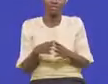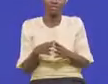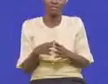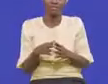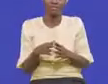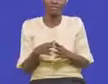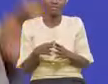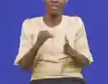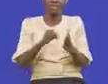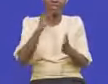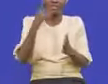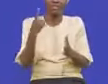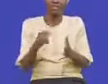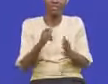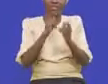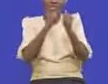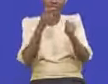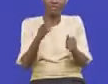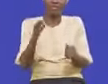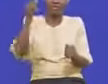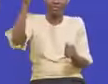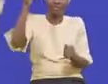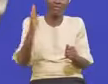de popo ma opo na nai